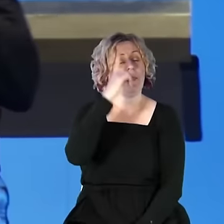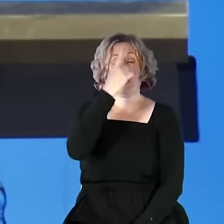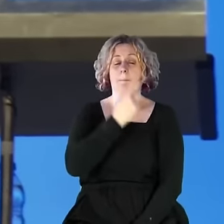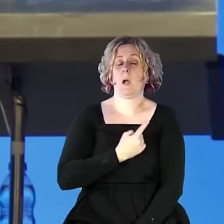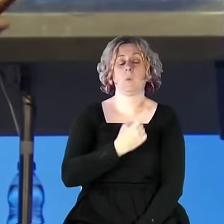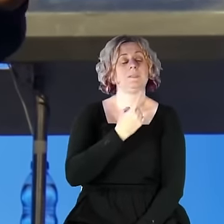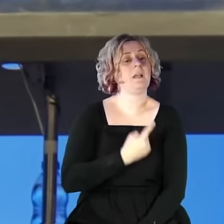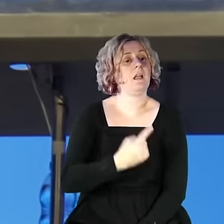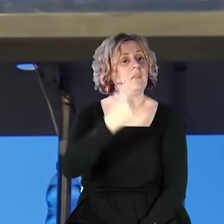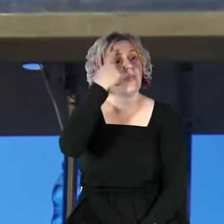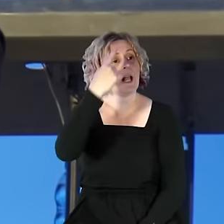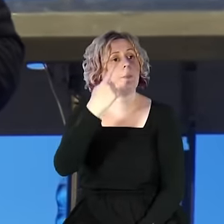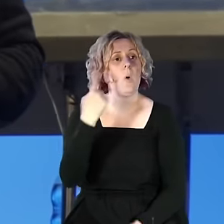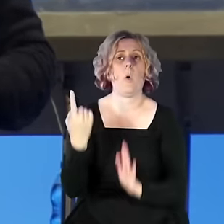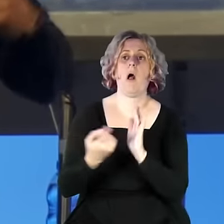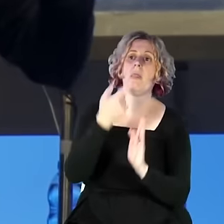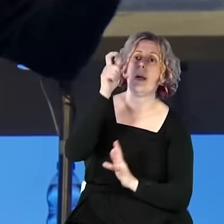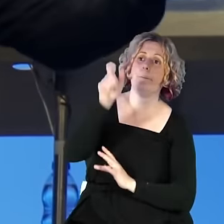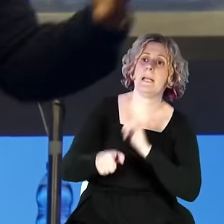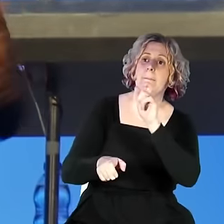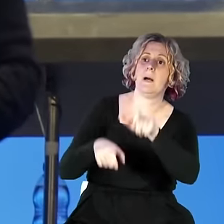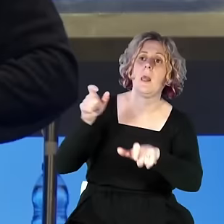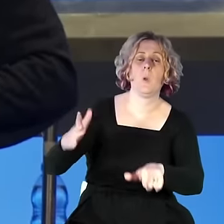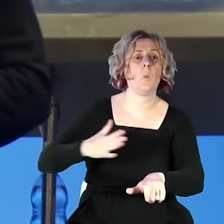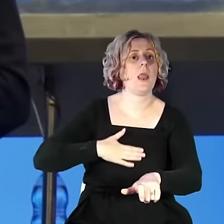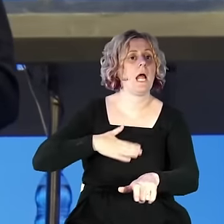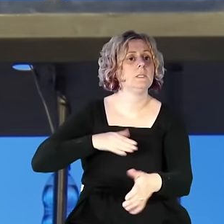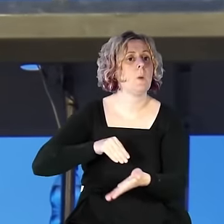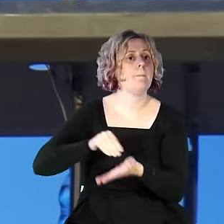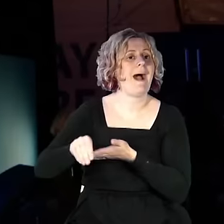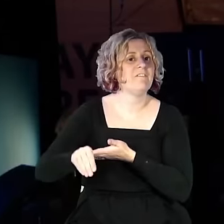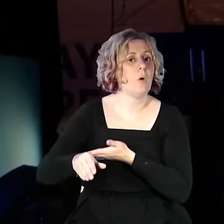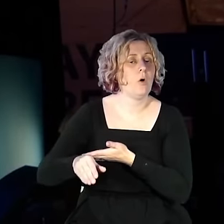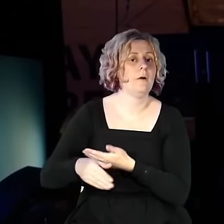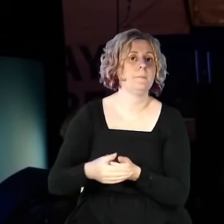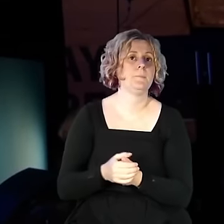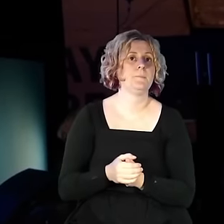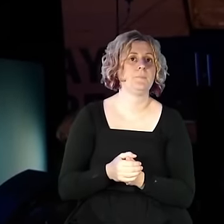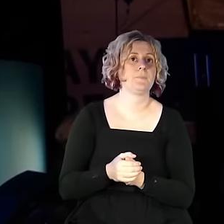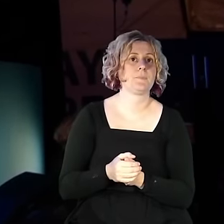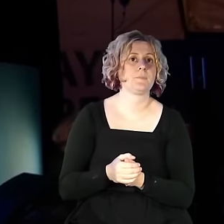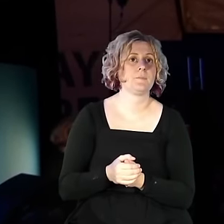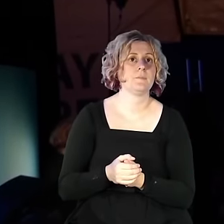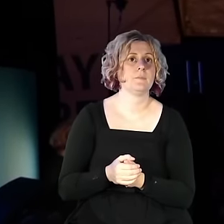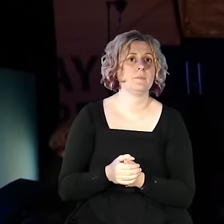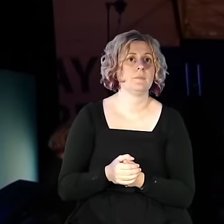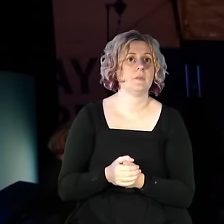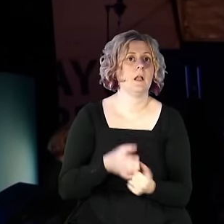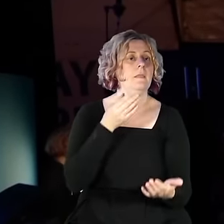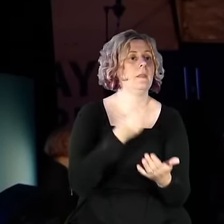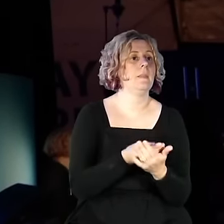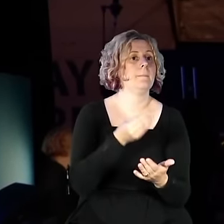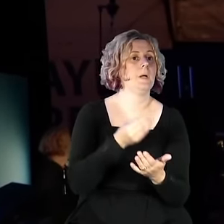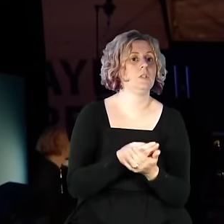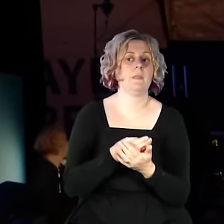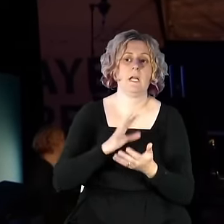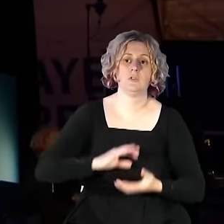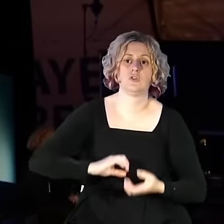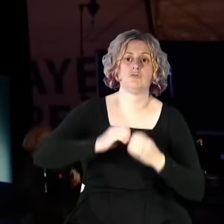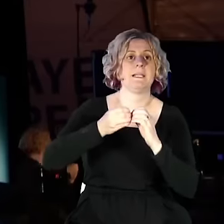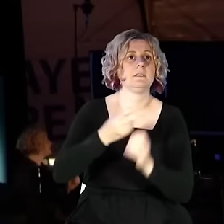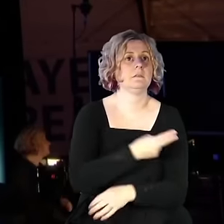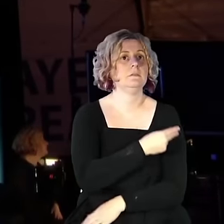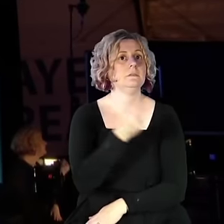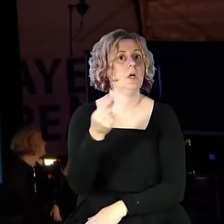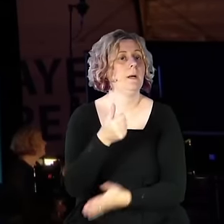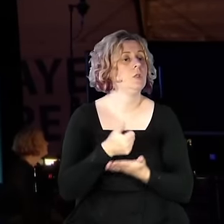but others that you might be getting books for and passing them on. And then with the money that's generated, some of it supports the